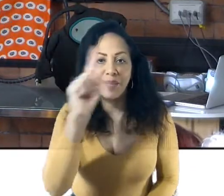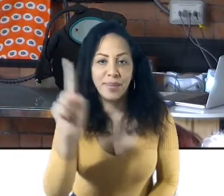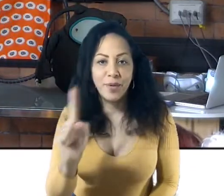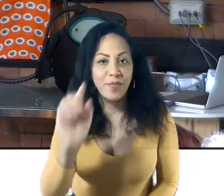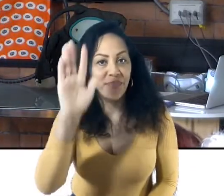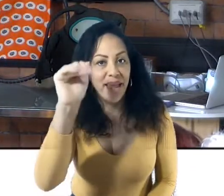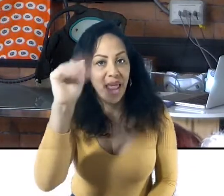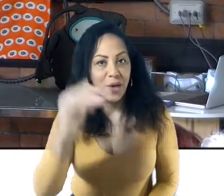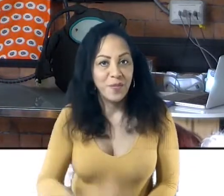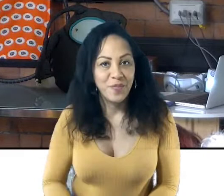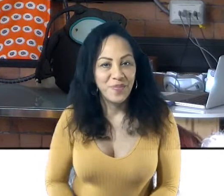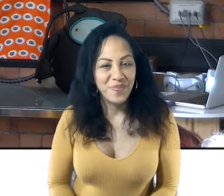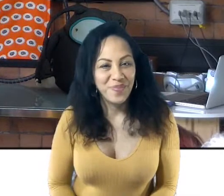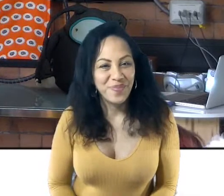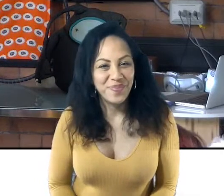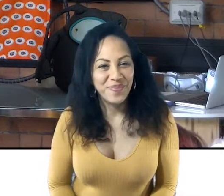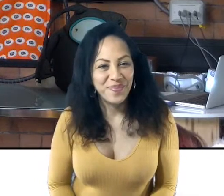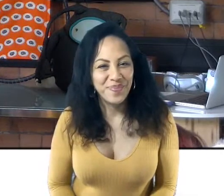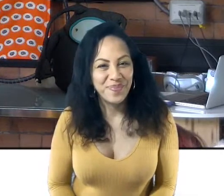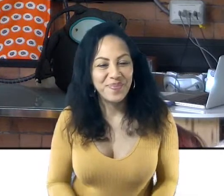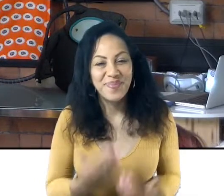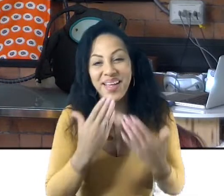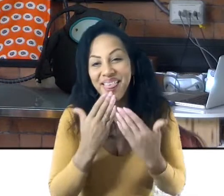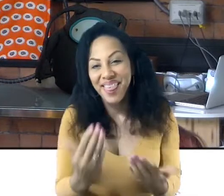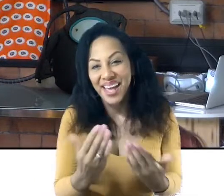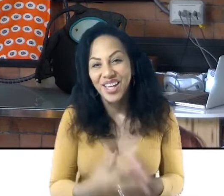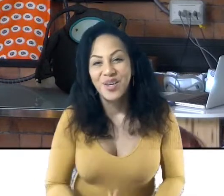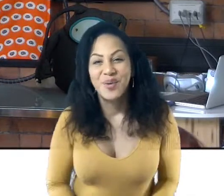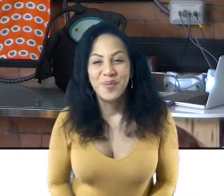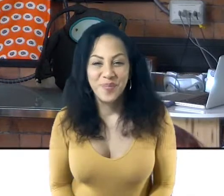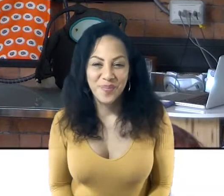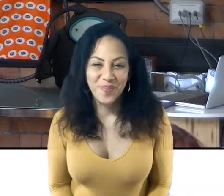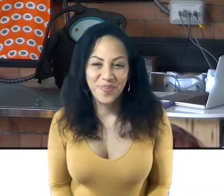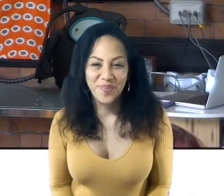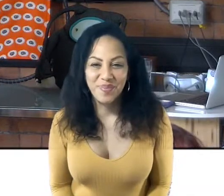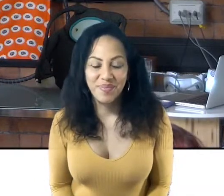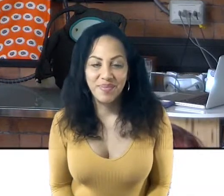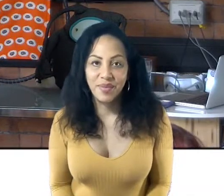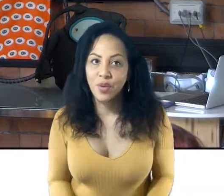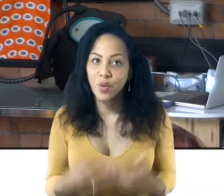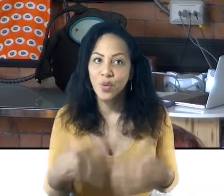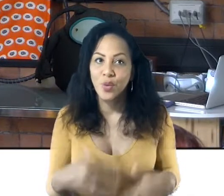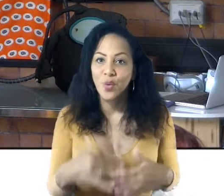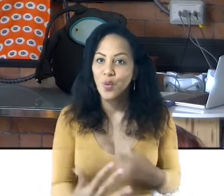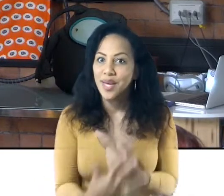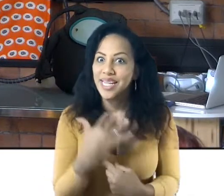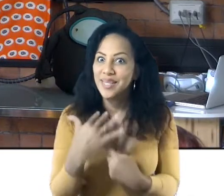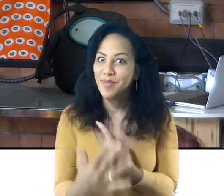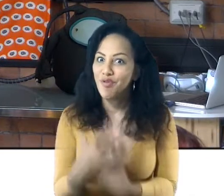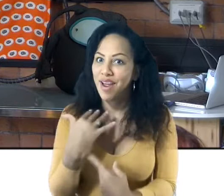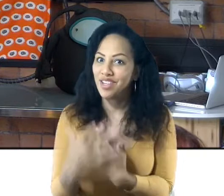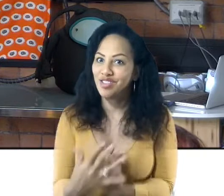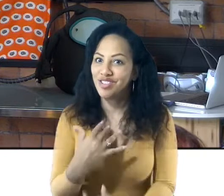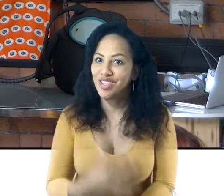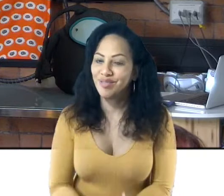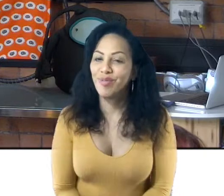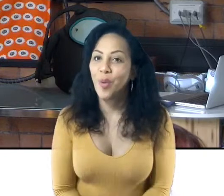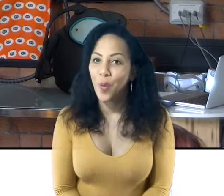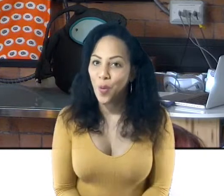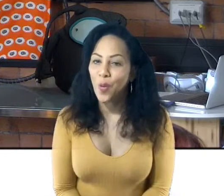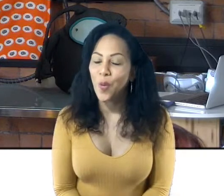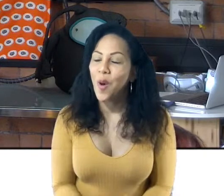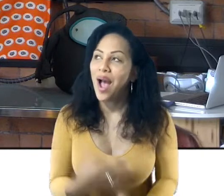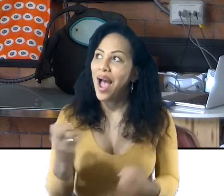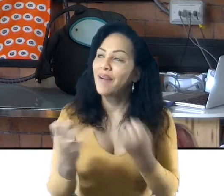Thank you, Jen, for that. Like full of inspiration, actually, and loads of